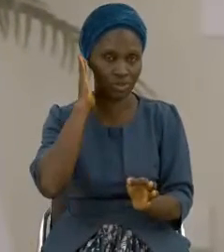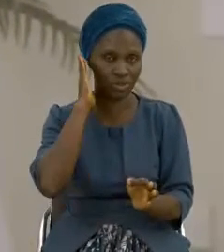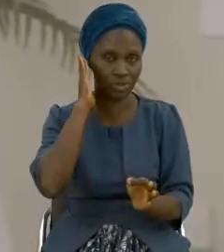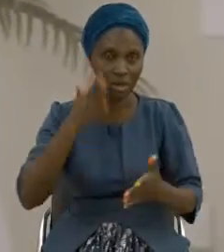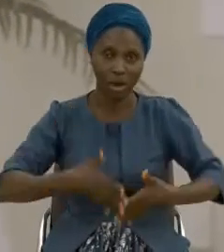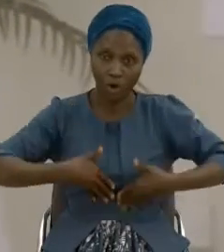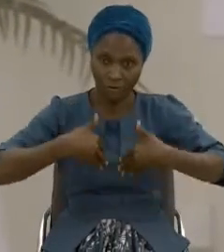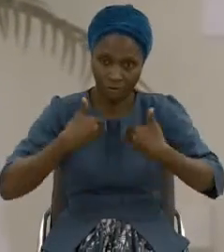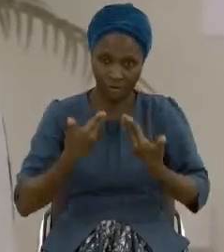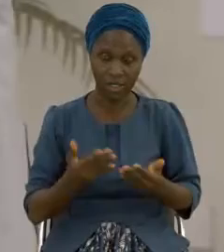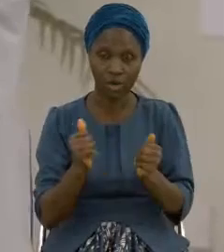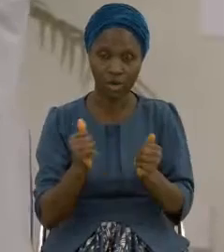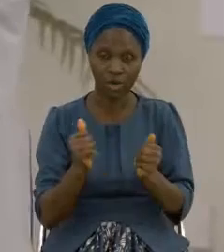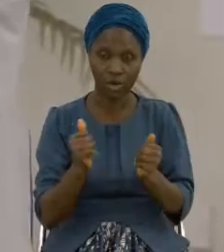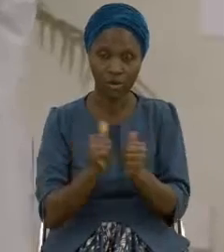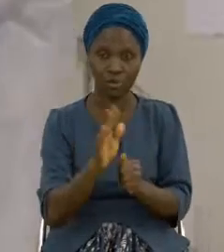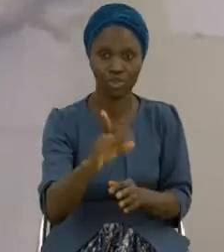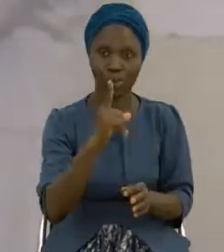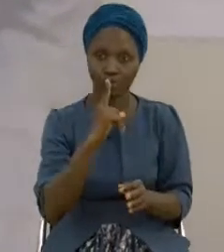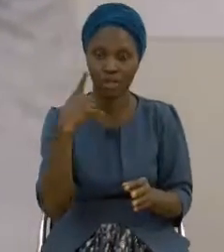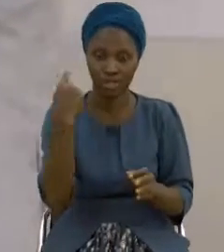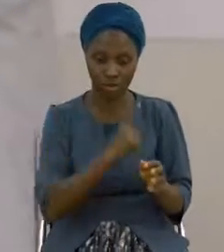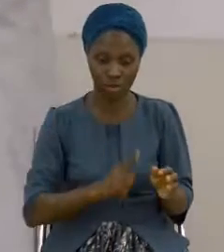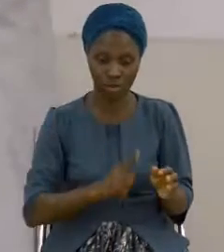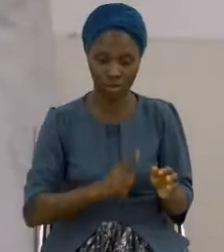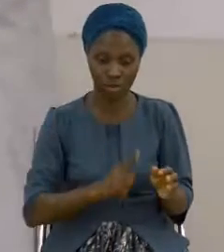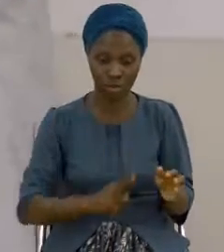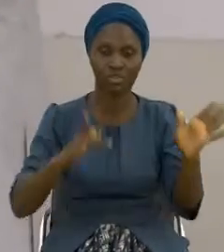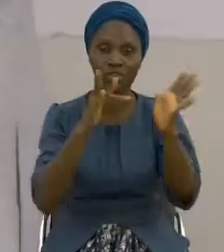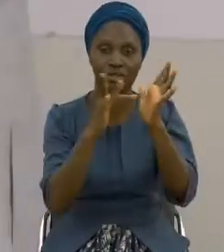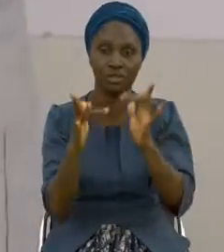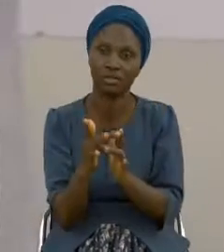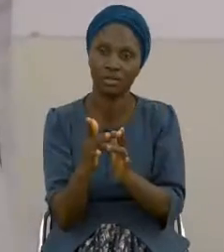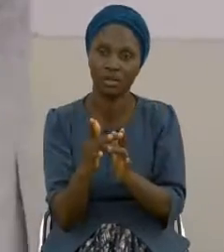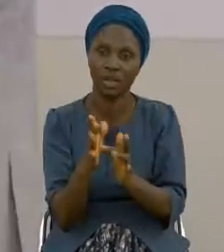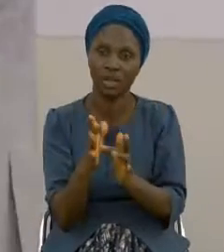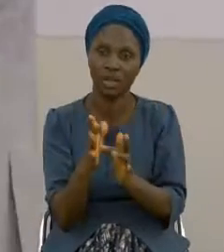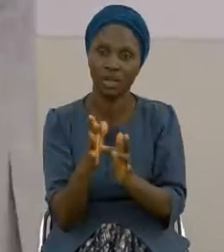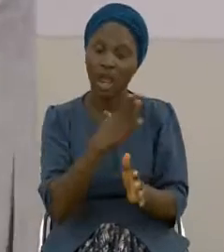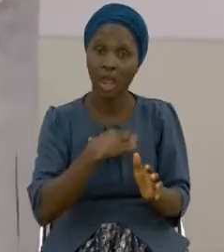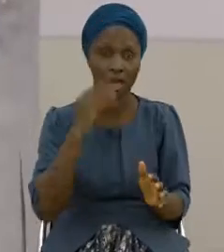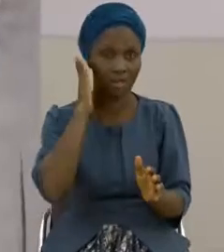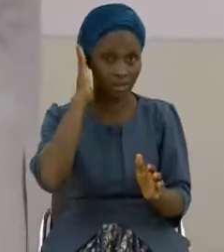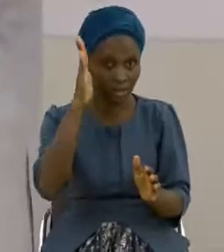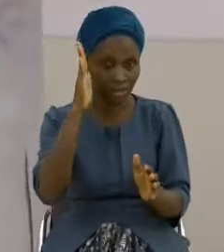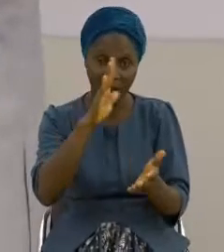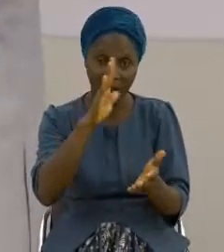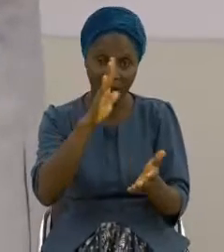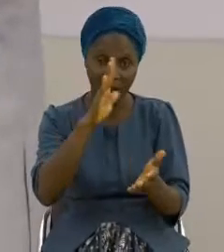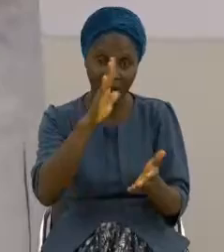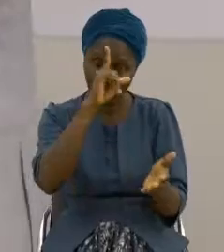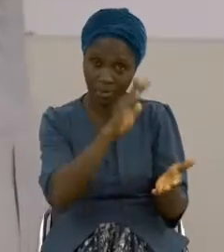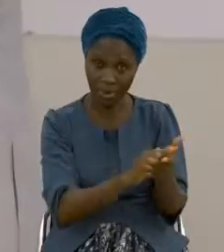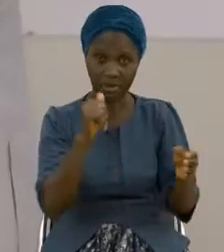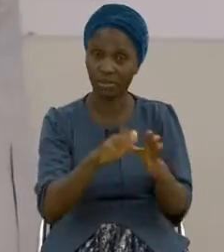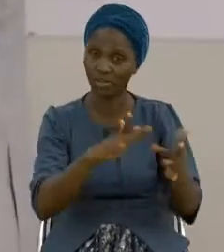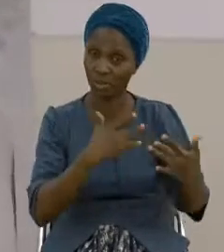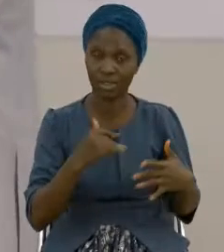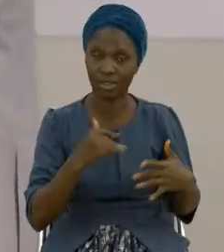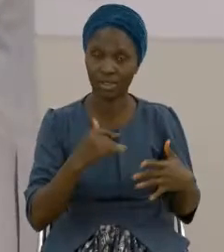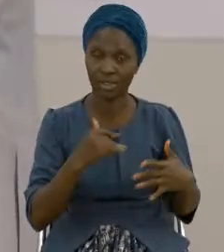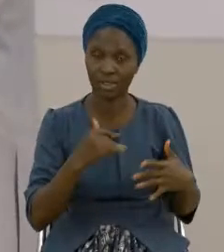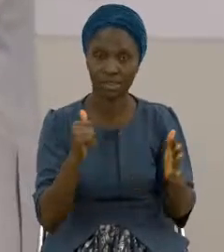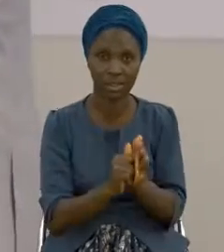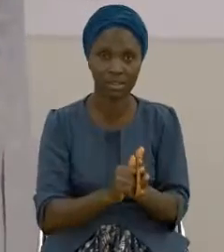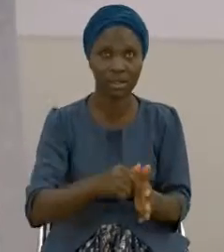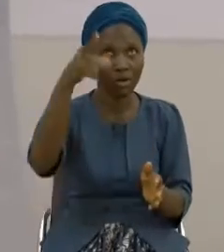Lord Jesus, and shalt believe in thine heart that God has raised him